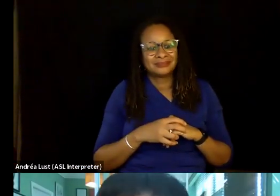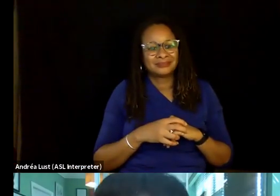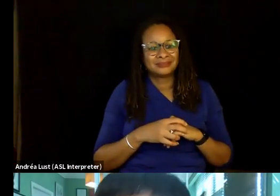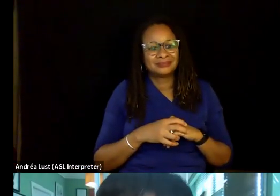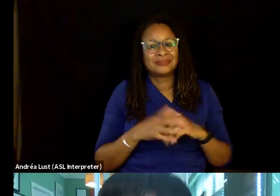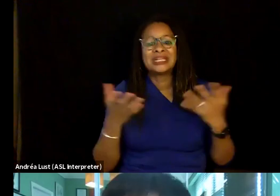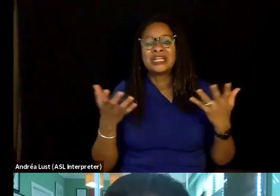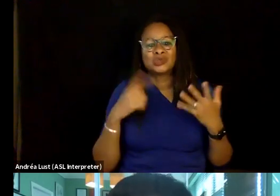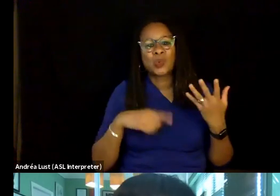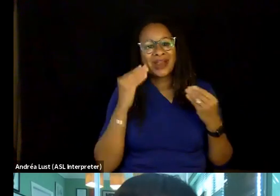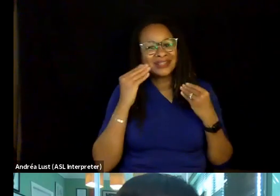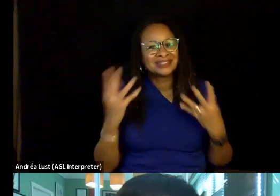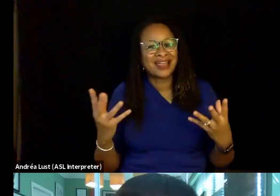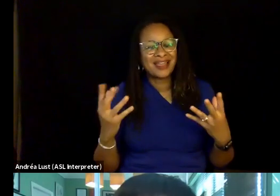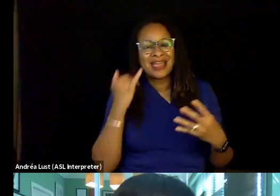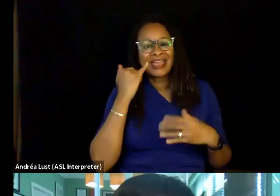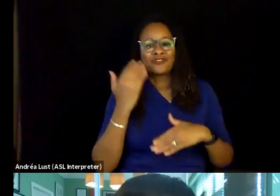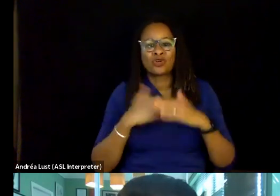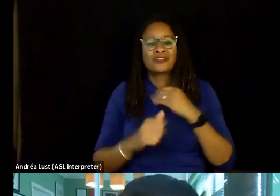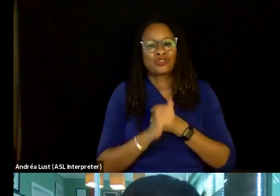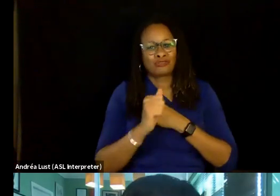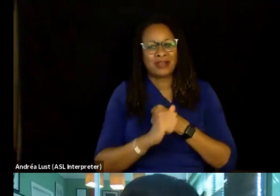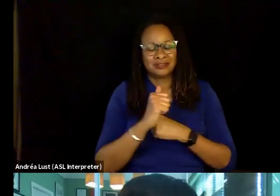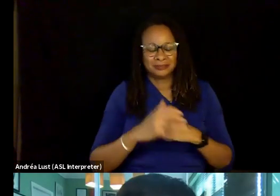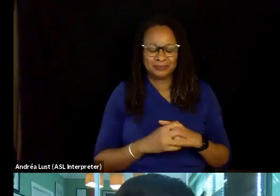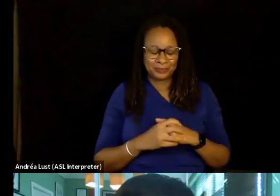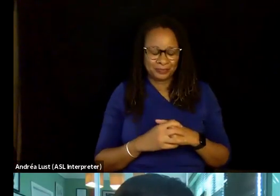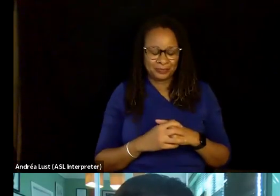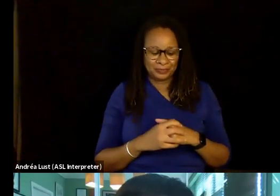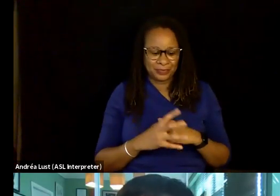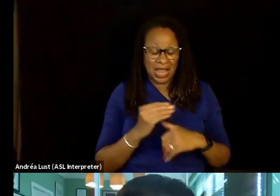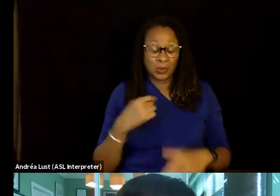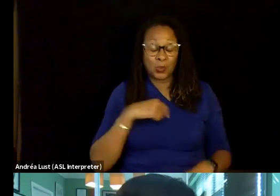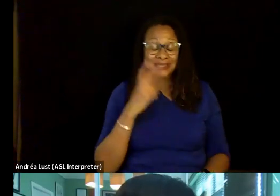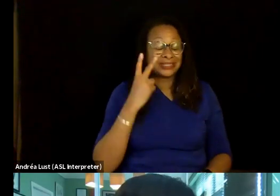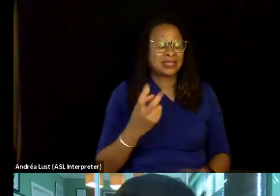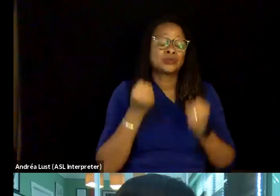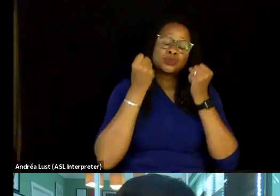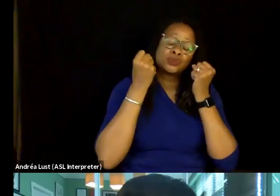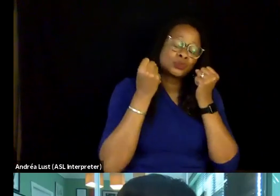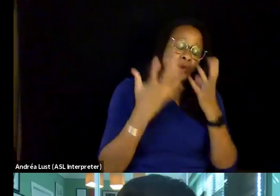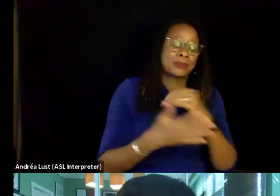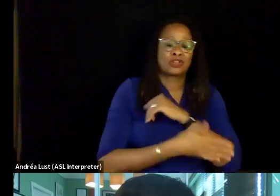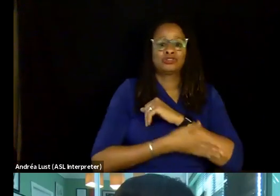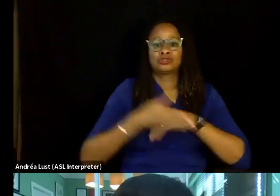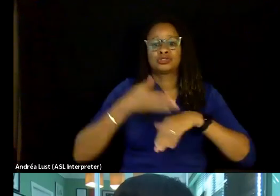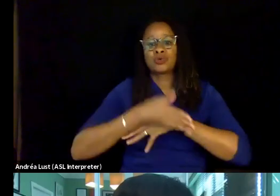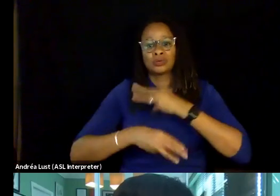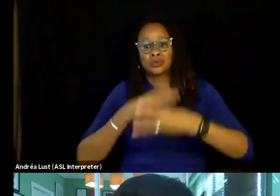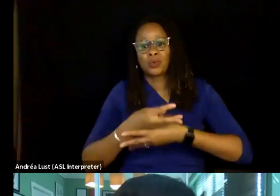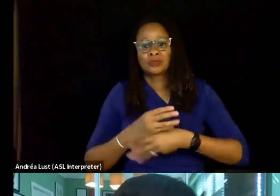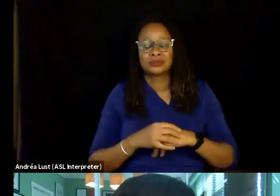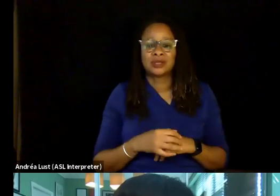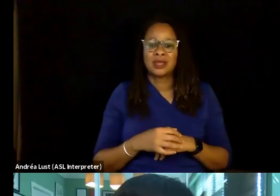here's what I would say if you are under threat. And we're seeing this in so many countries around the world. You